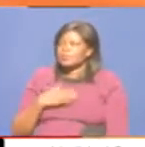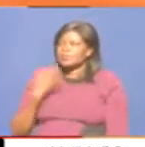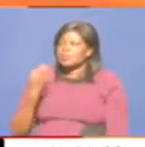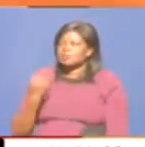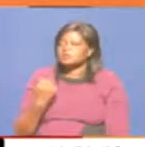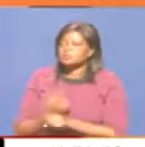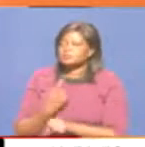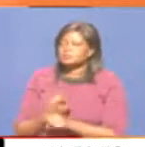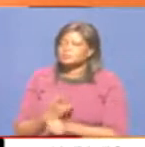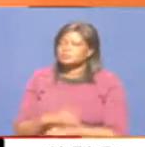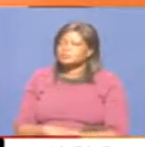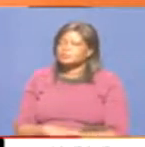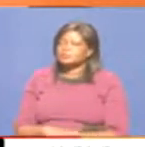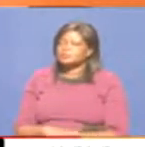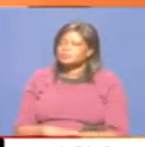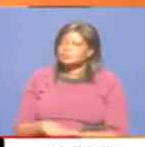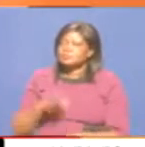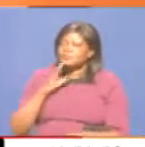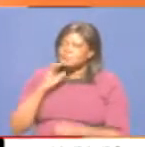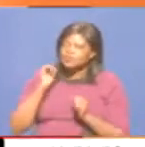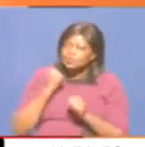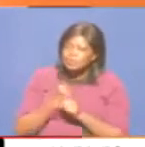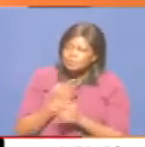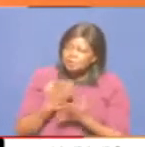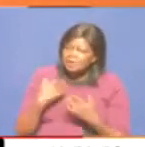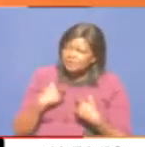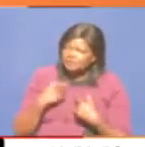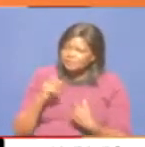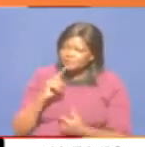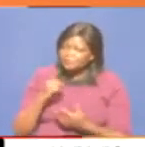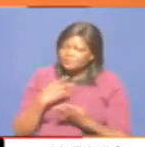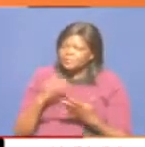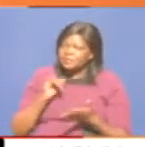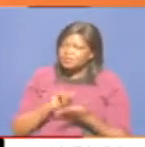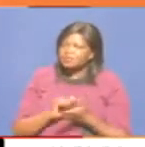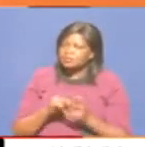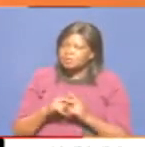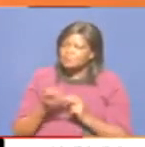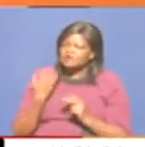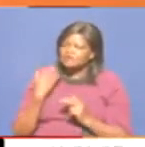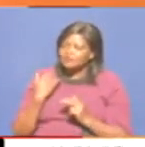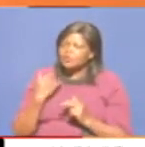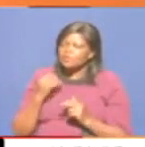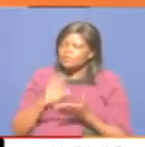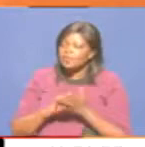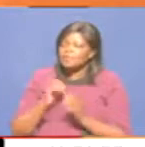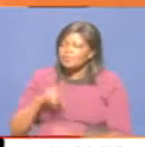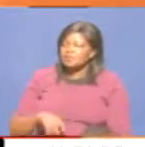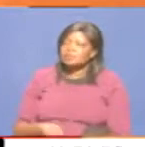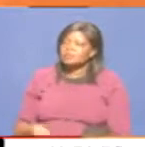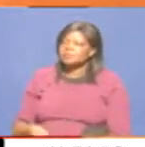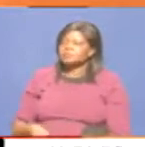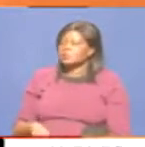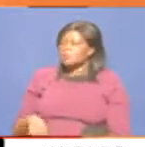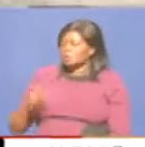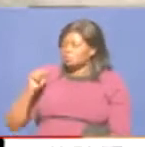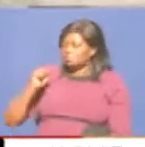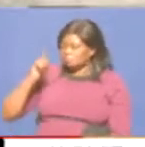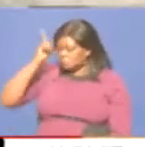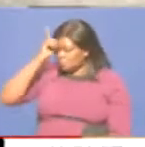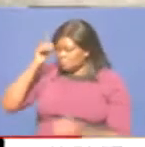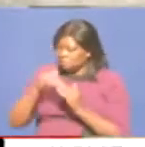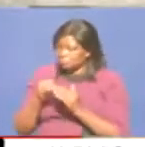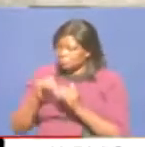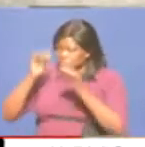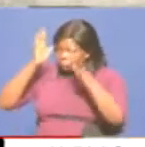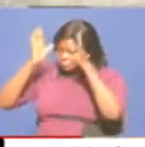yes. Has it been able to do something? Yes. No, it's something that you started before you were a legislator. Yes. Mashinani Initiative is actually what